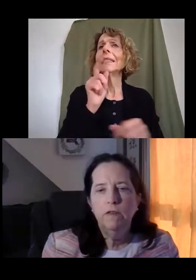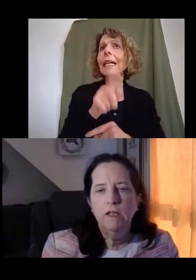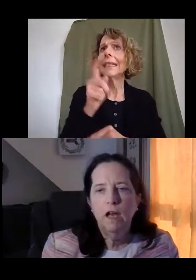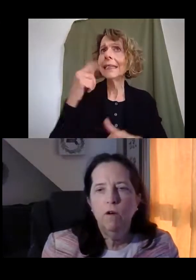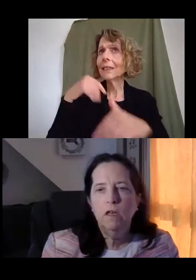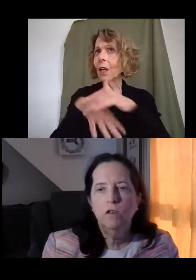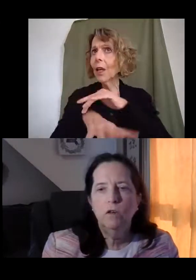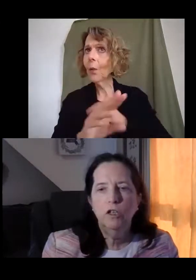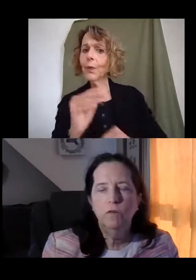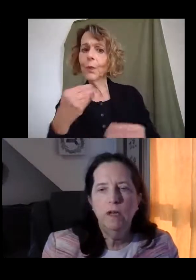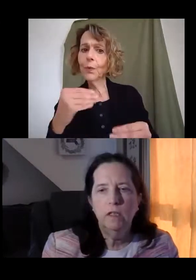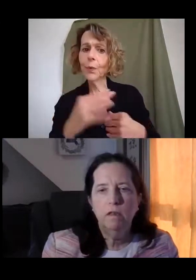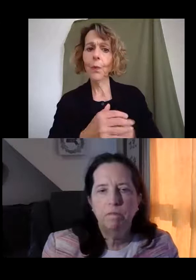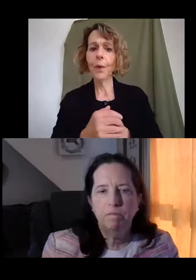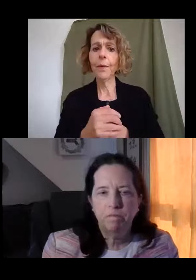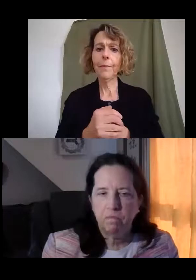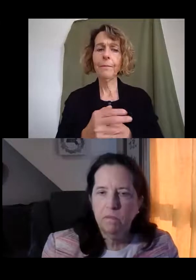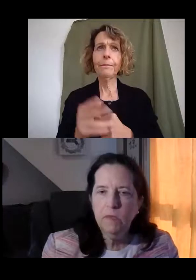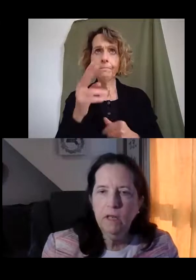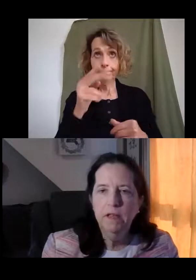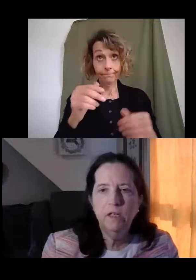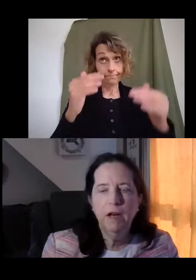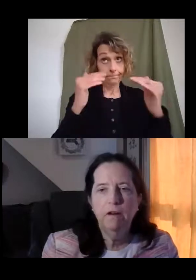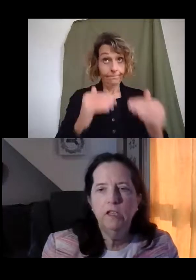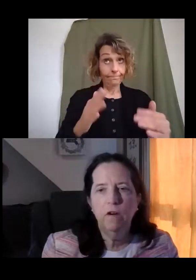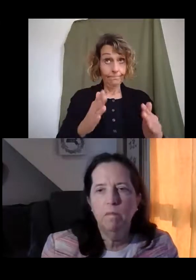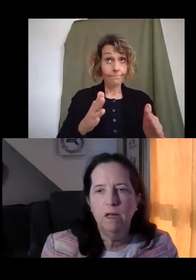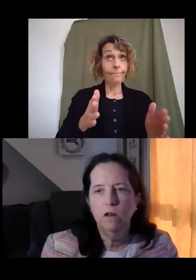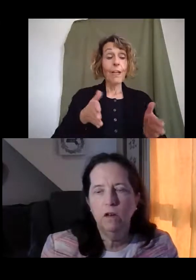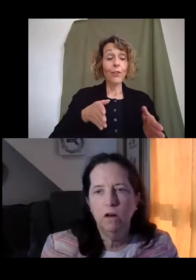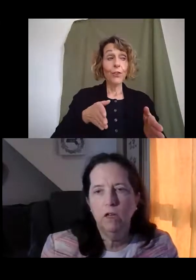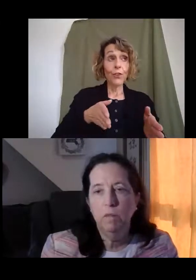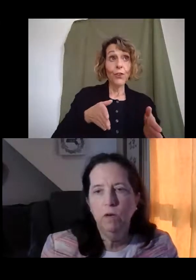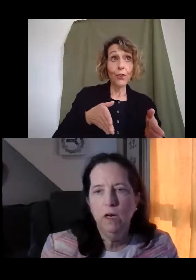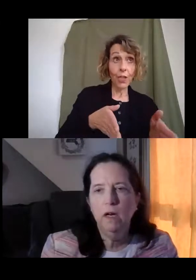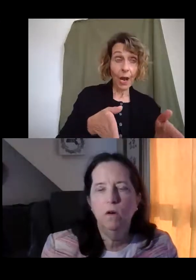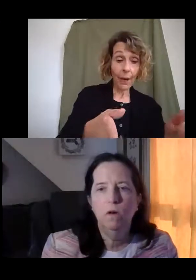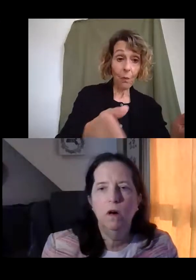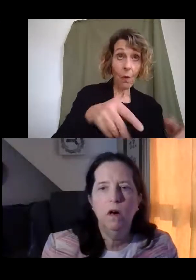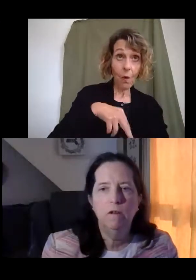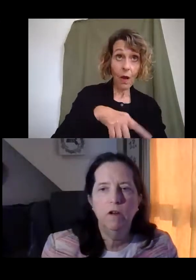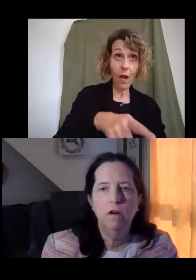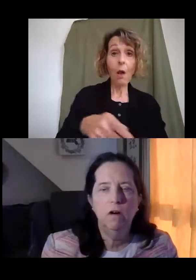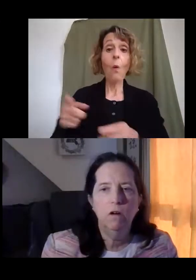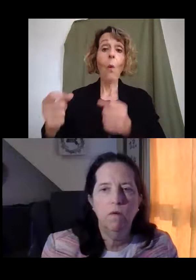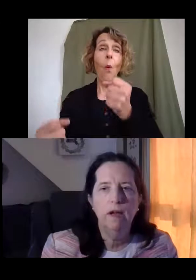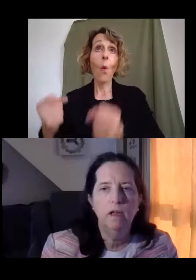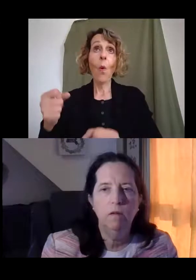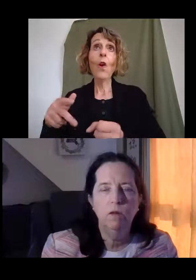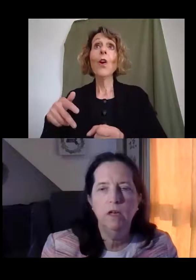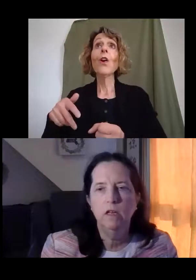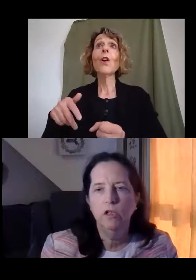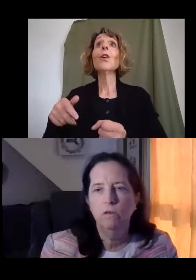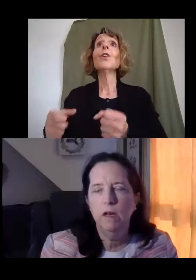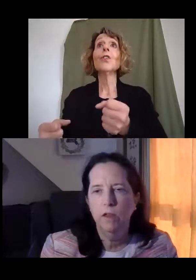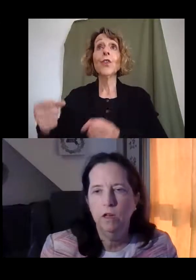conditions of the sidewalks or streets? And this varies from either your community or if you're